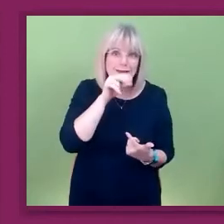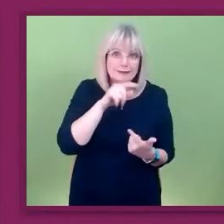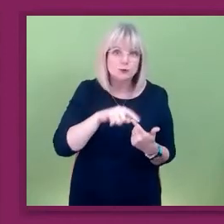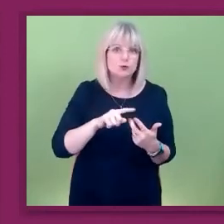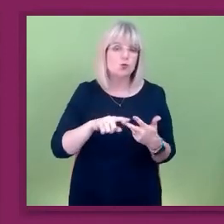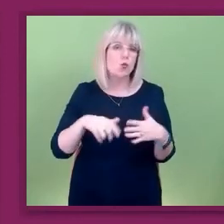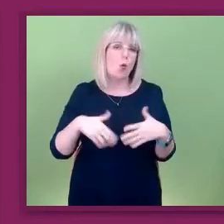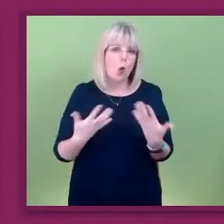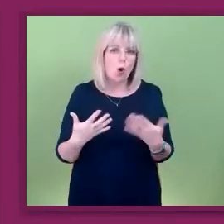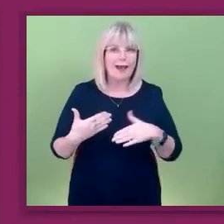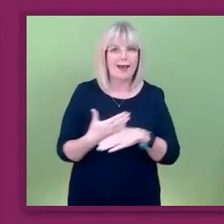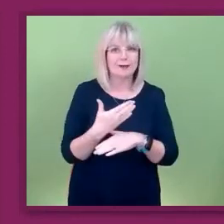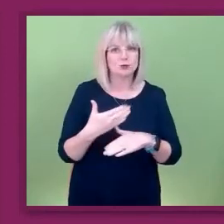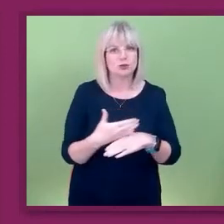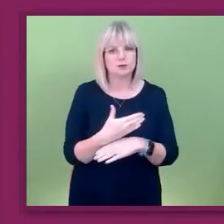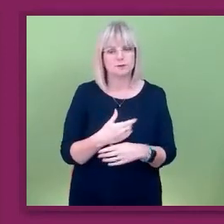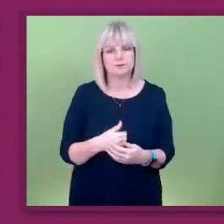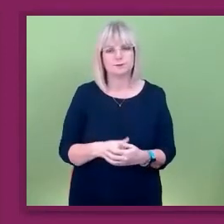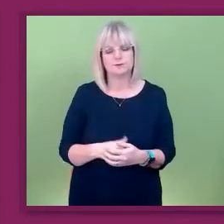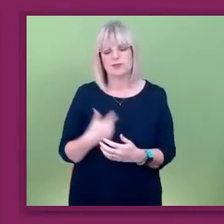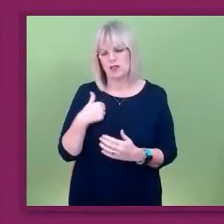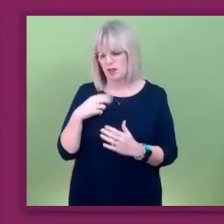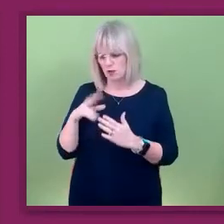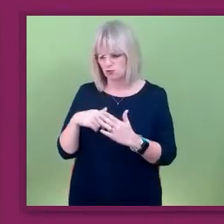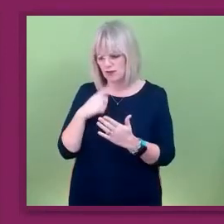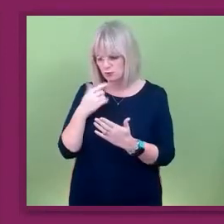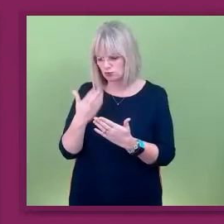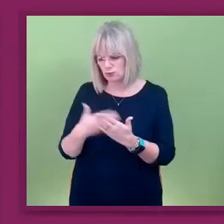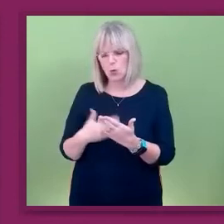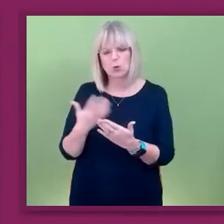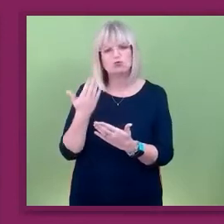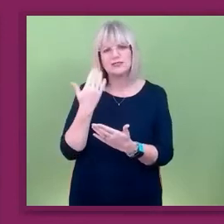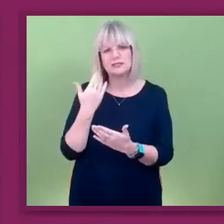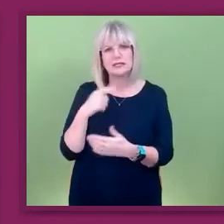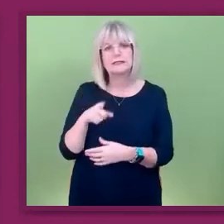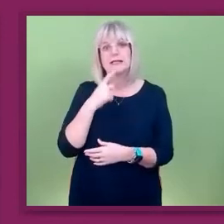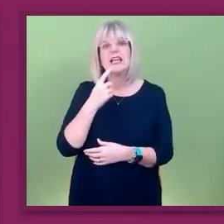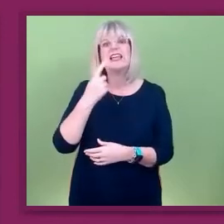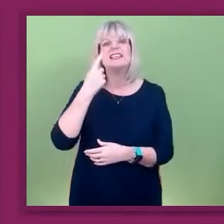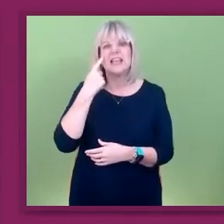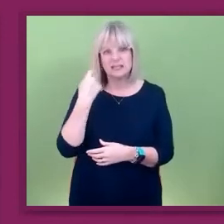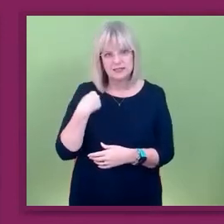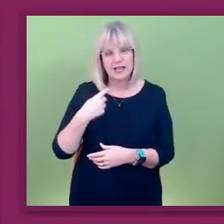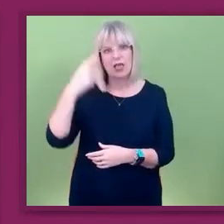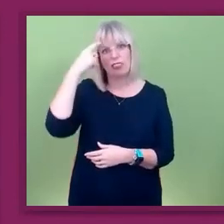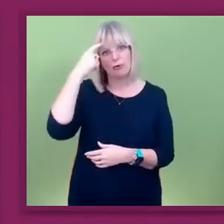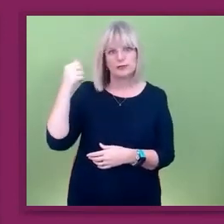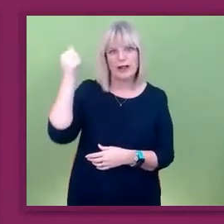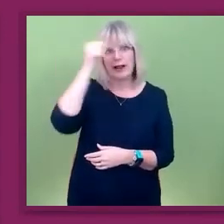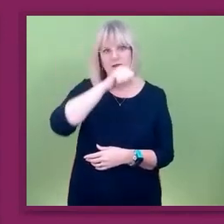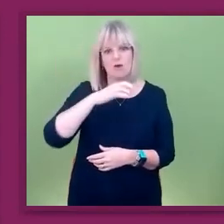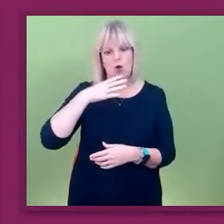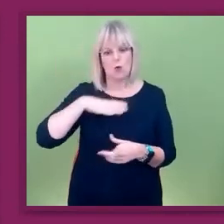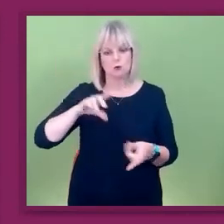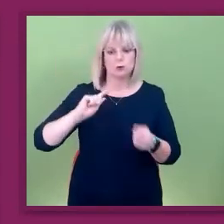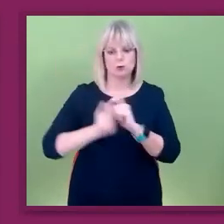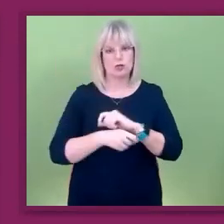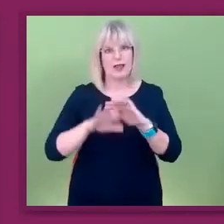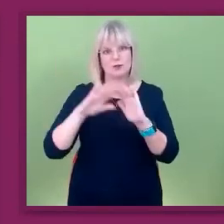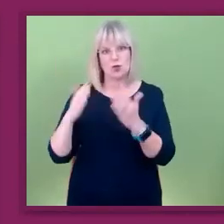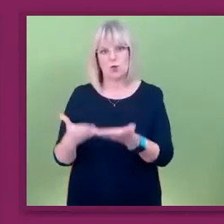previously, and it goes something like, yesterday I was clever, so I wanted to change the world. And today I am wise because I'm changing